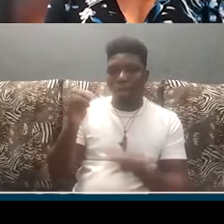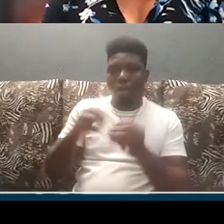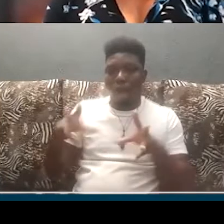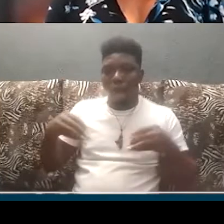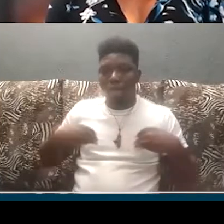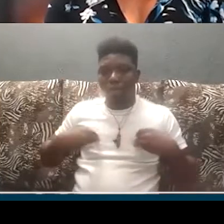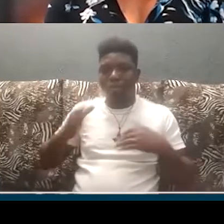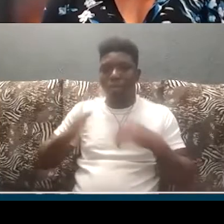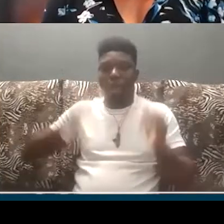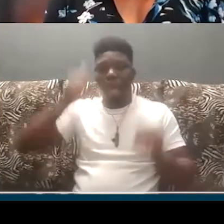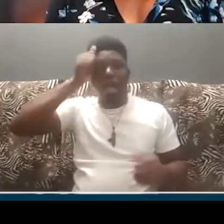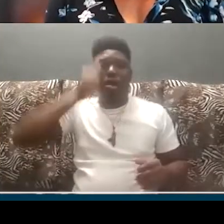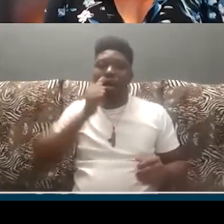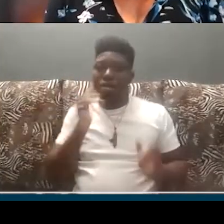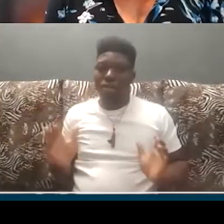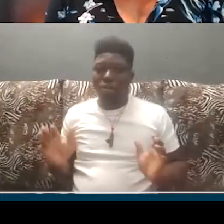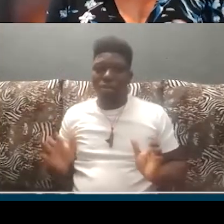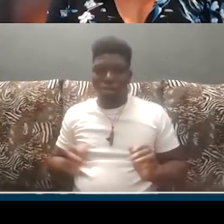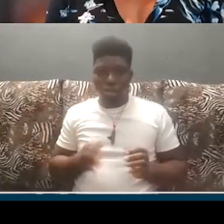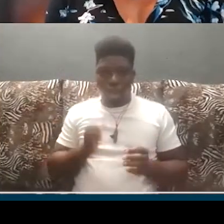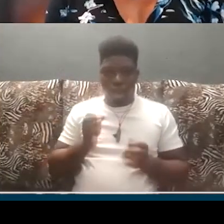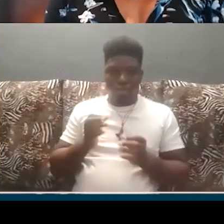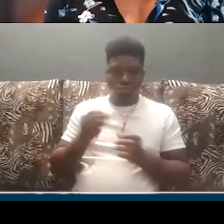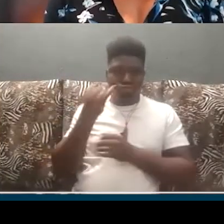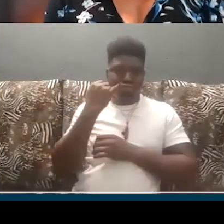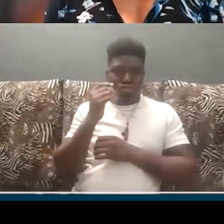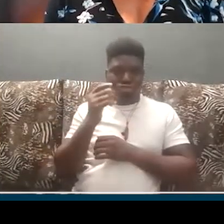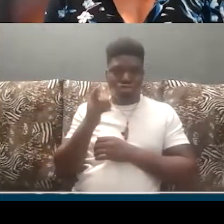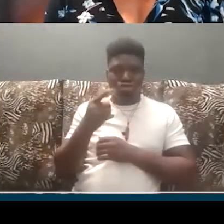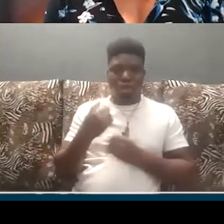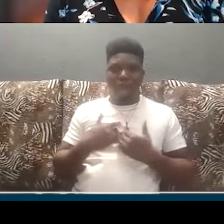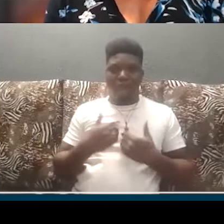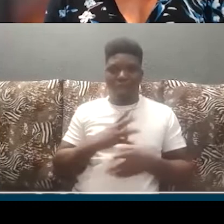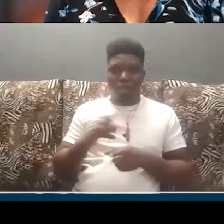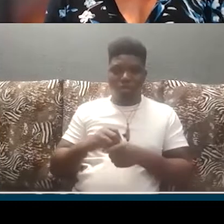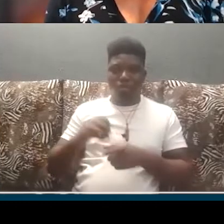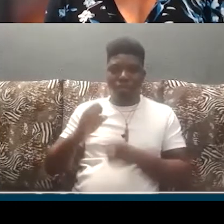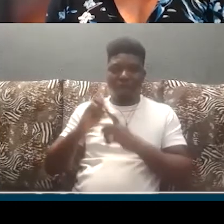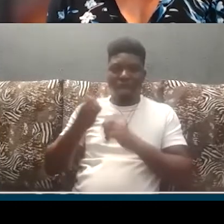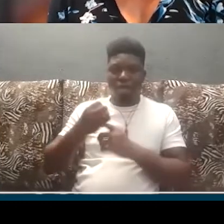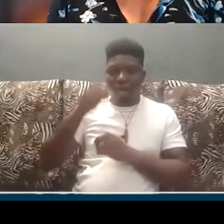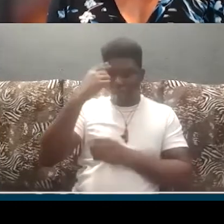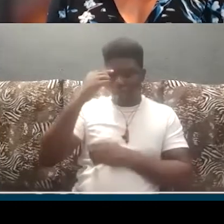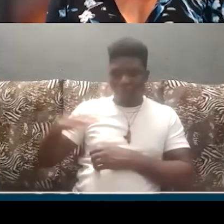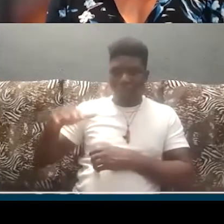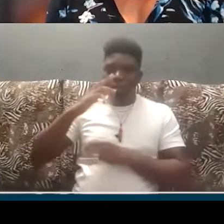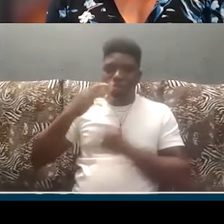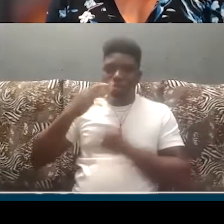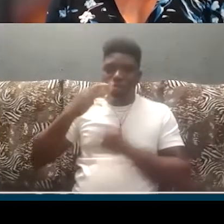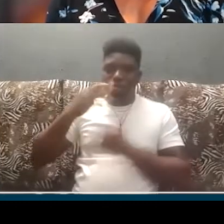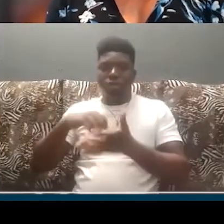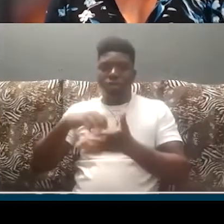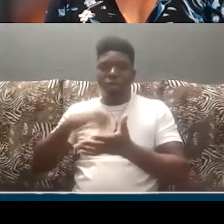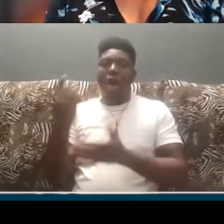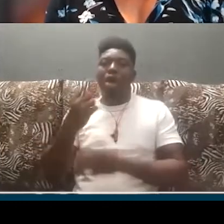you have an inclusive environment that children are beginning in, it's it always benefits them to be with